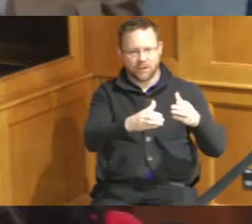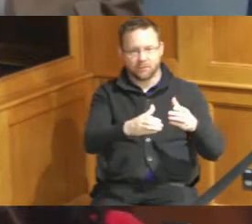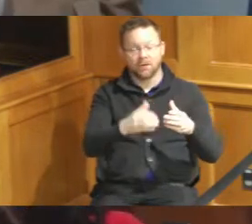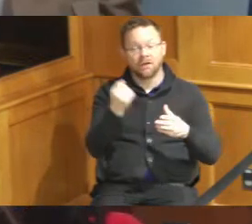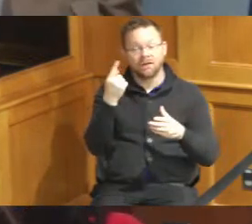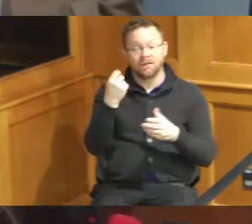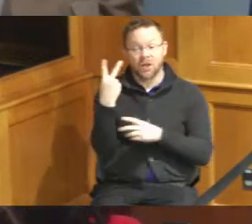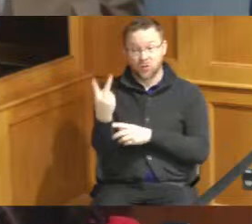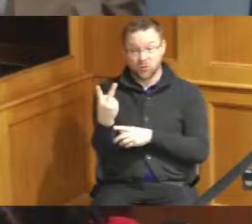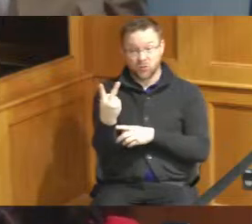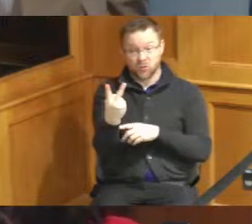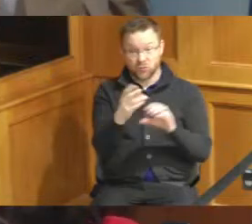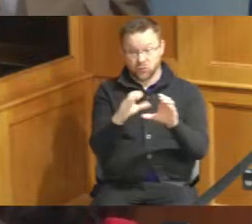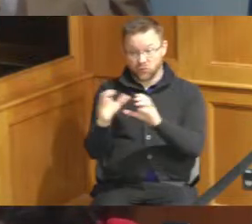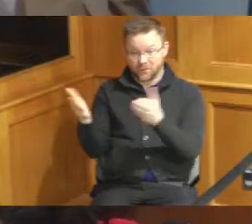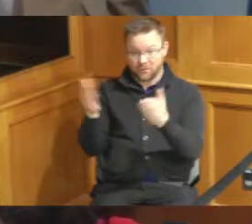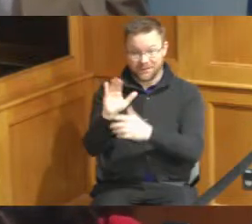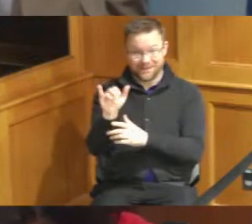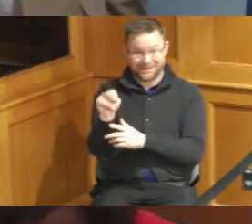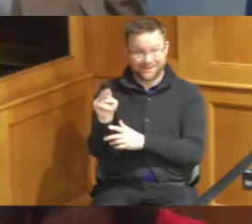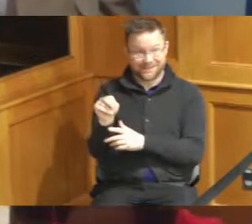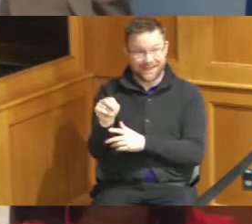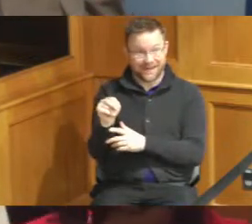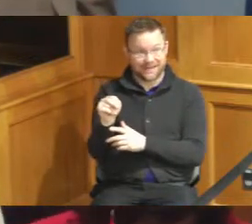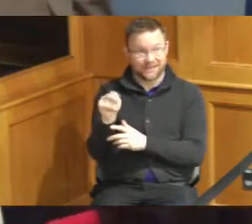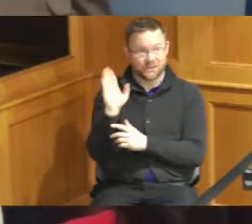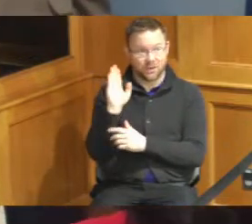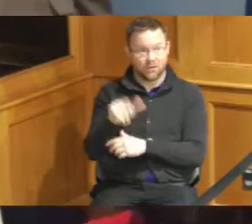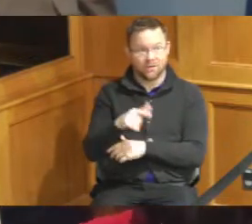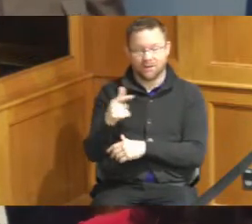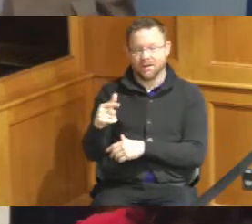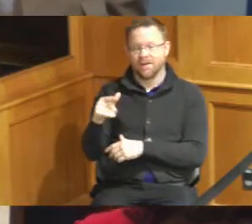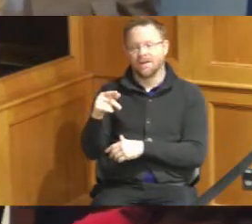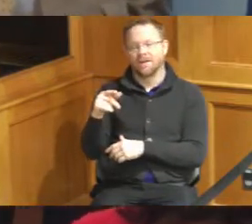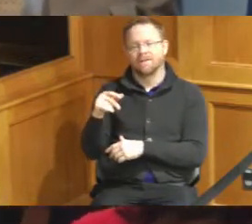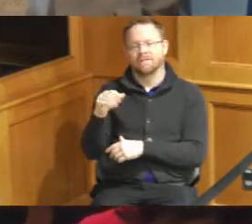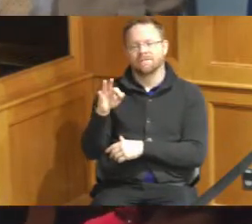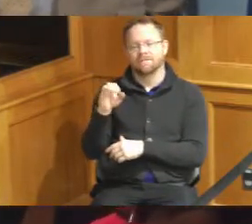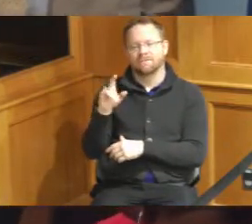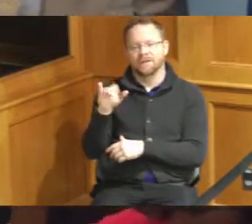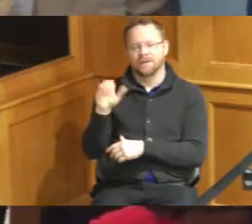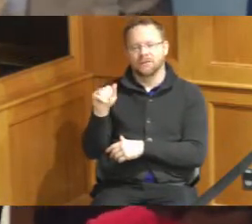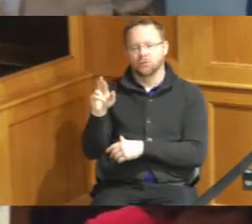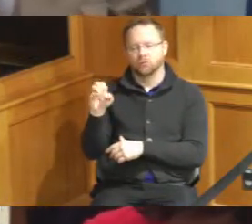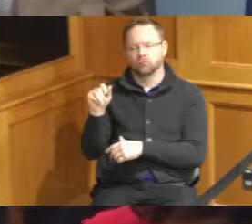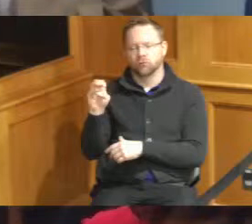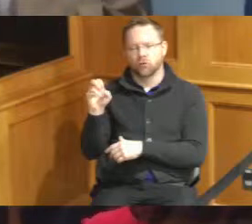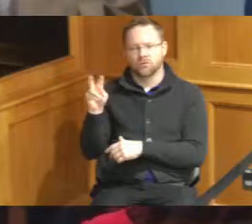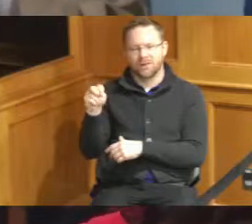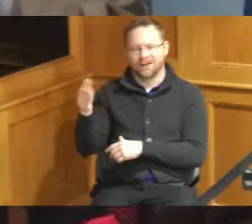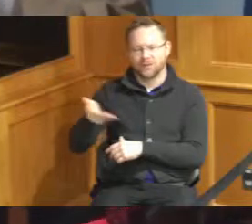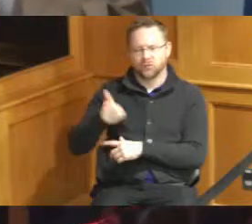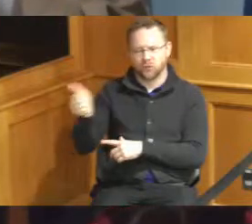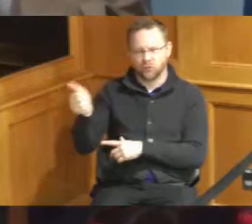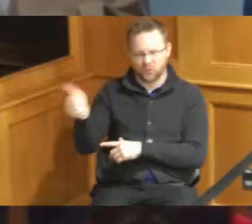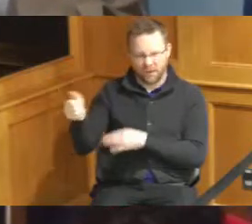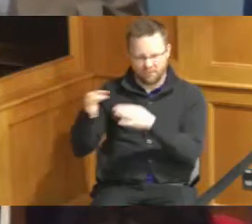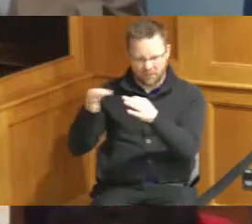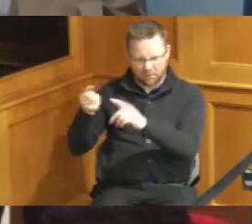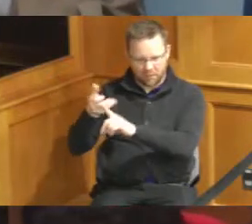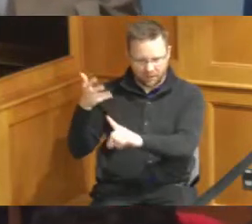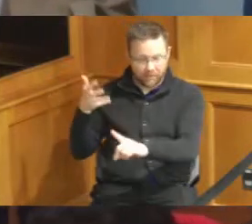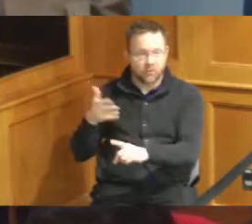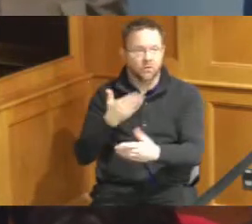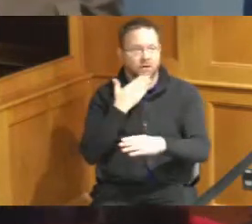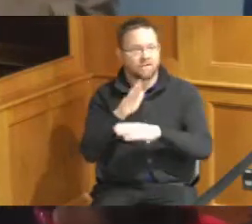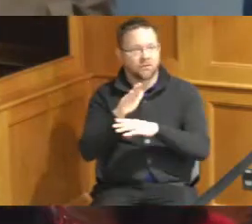have 2 chapters in Cincinnati, and so I will let Felicia Rosemont introduce herself and tell you what she does. Good